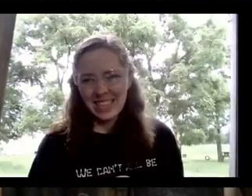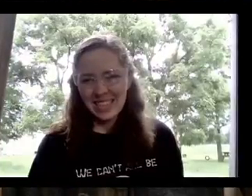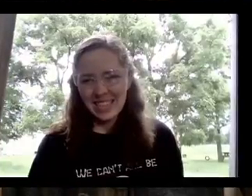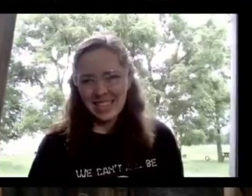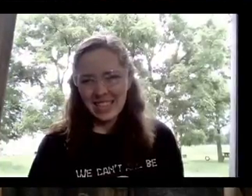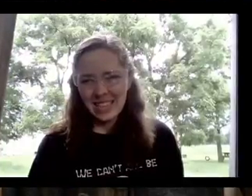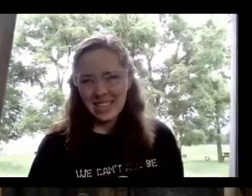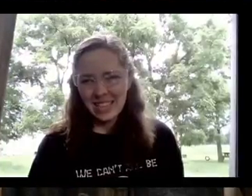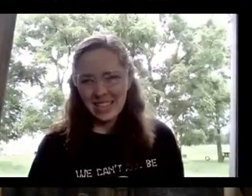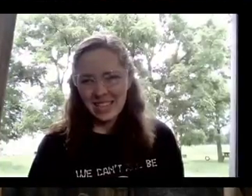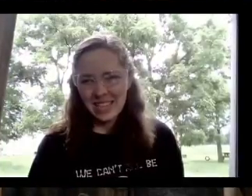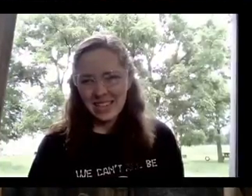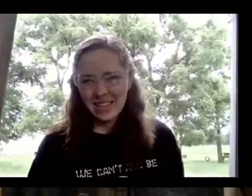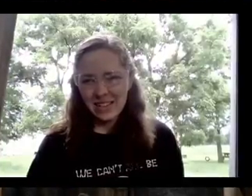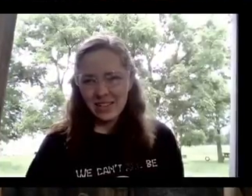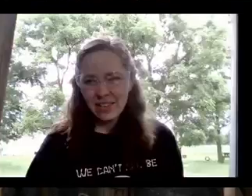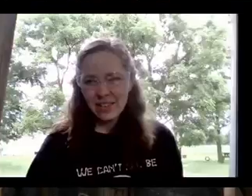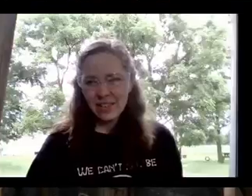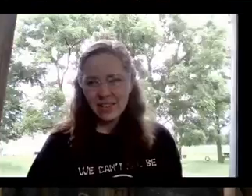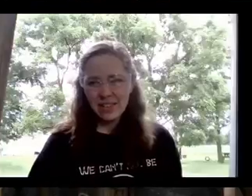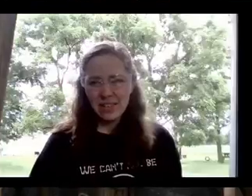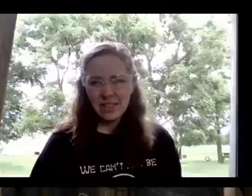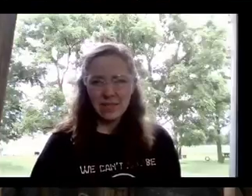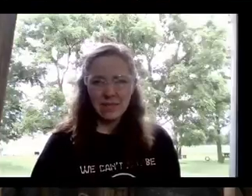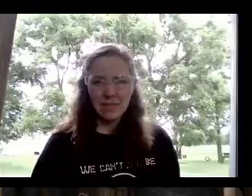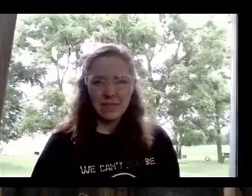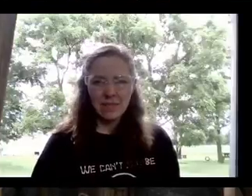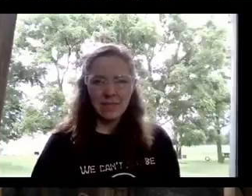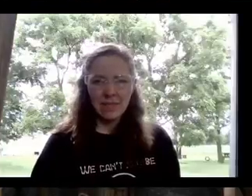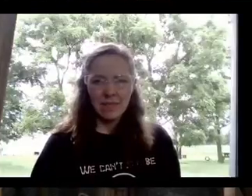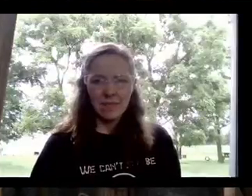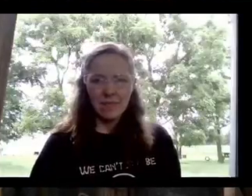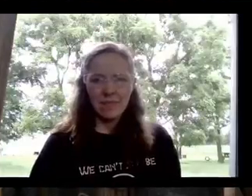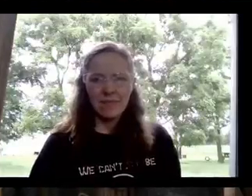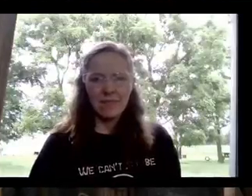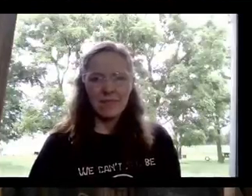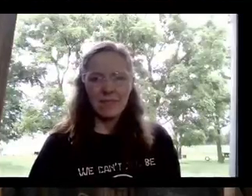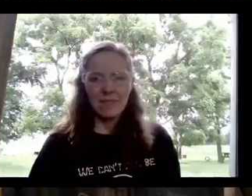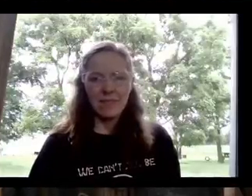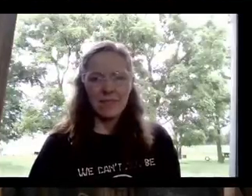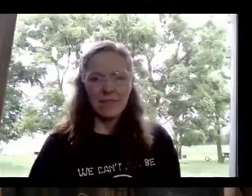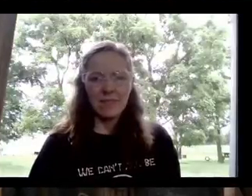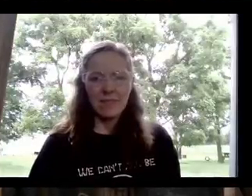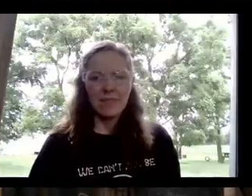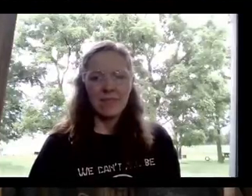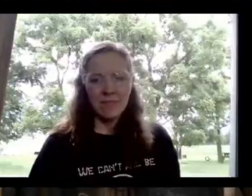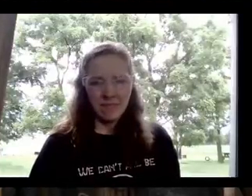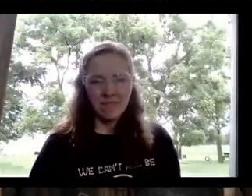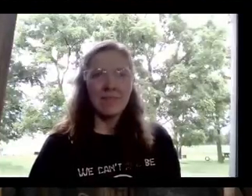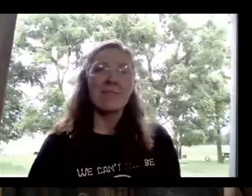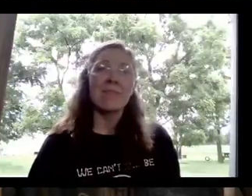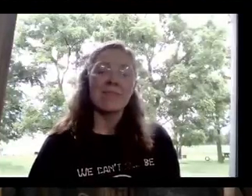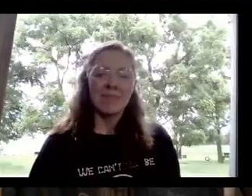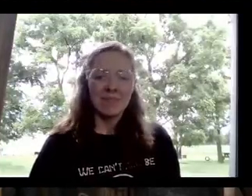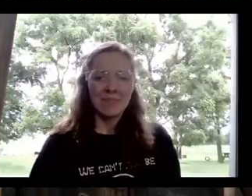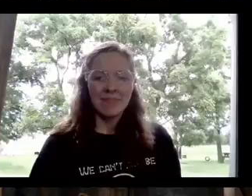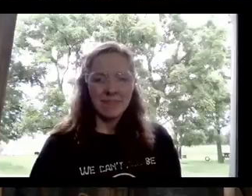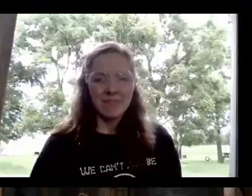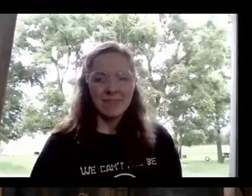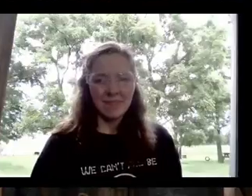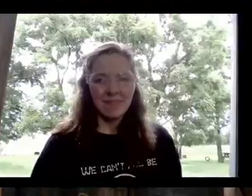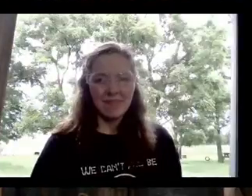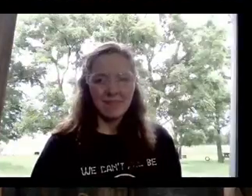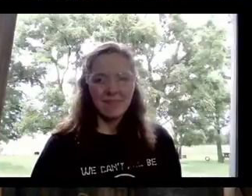Yeah. Oh. Thank you all for the super chat, and I didn't get around to saying it because I was hammering. But everybody give them a hand clap in the comment section, those